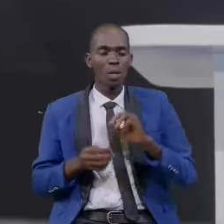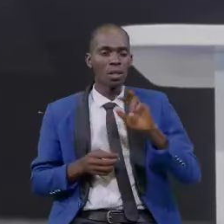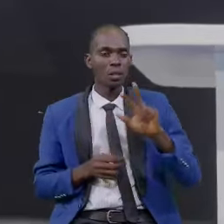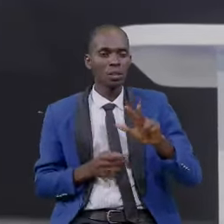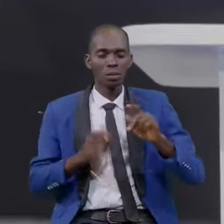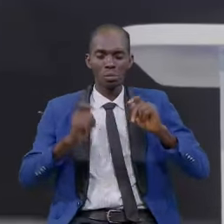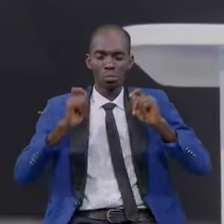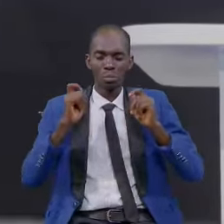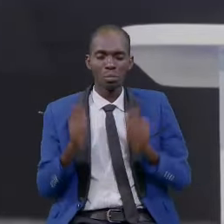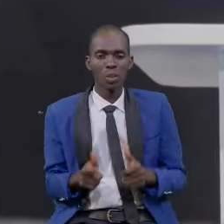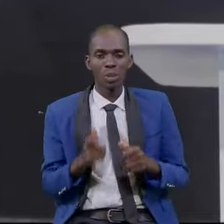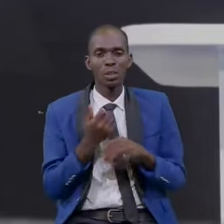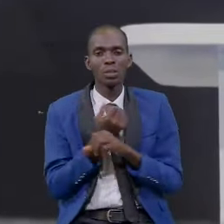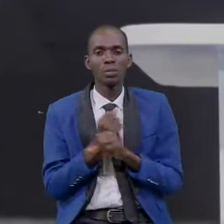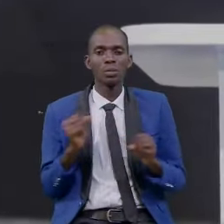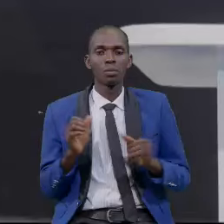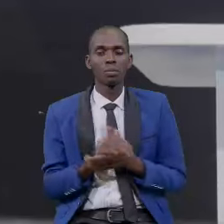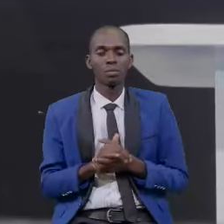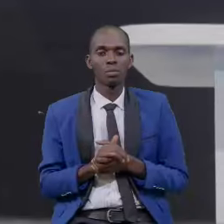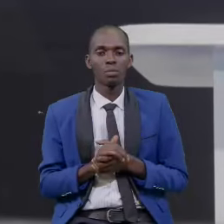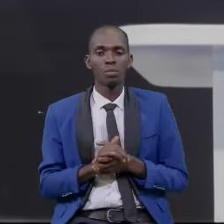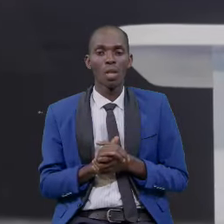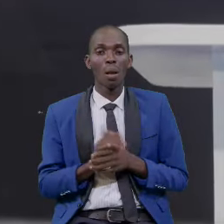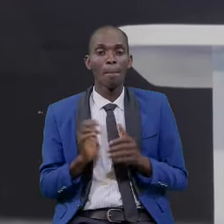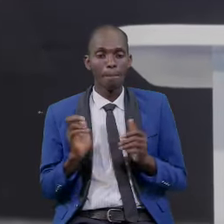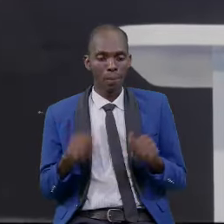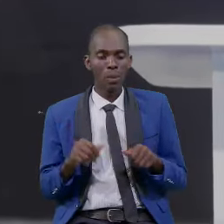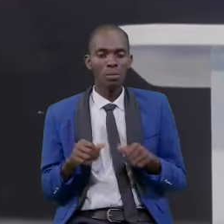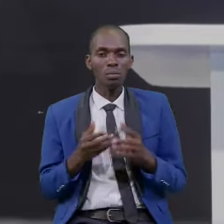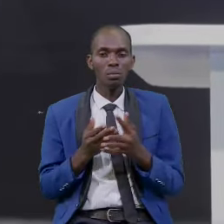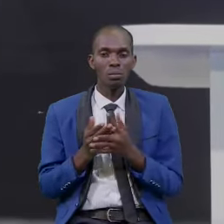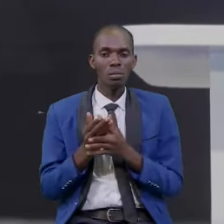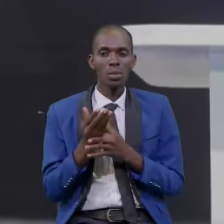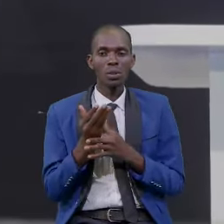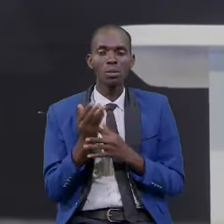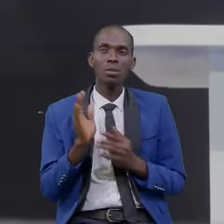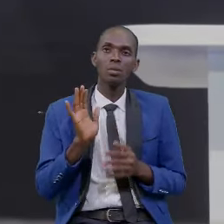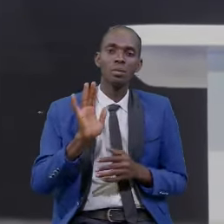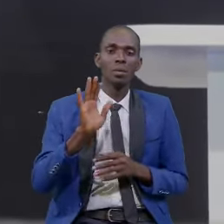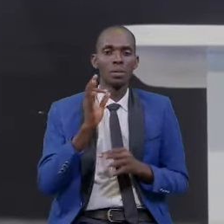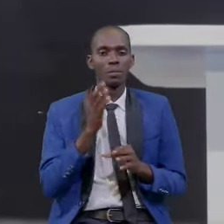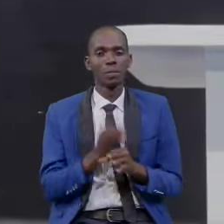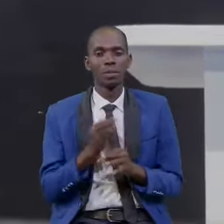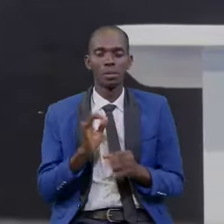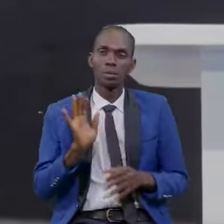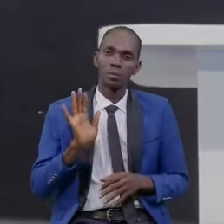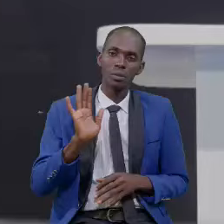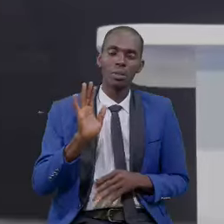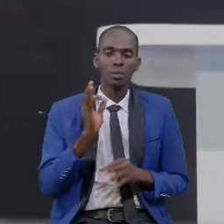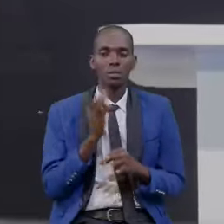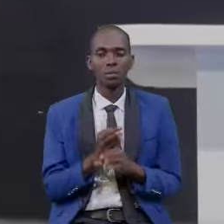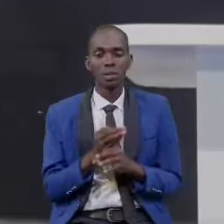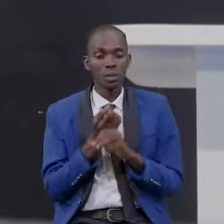instantaneous salvation possible through thy faith. Thy faith.